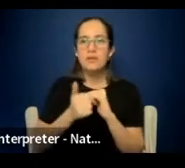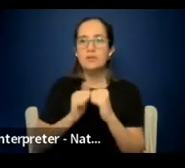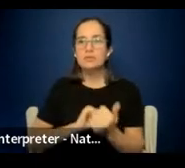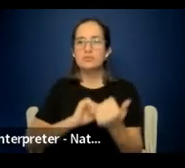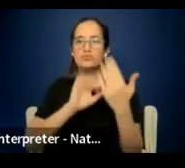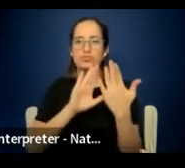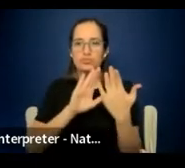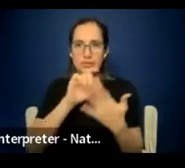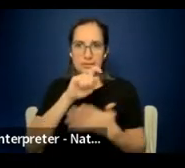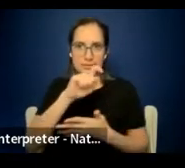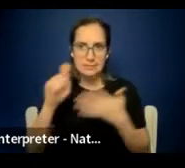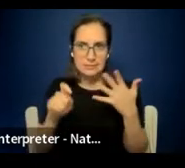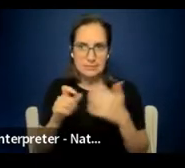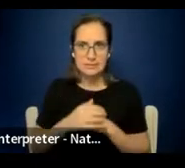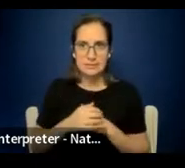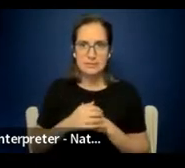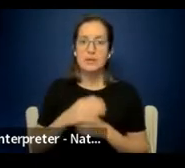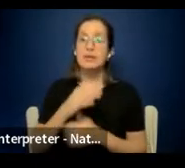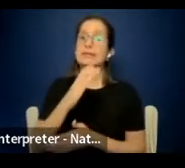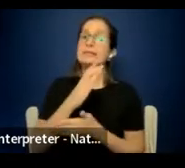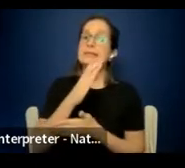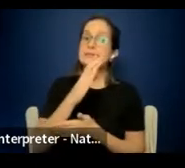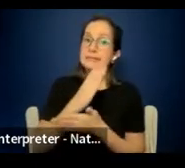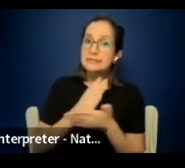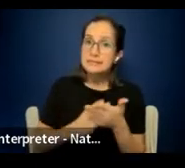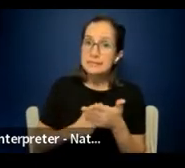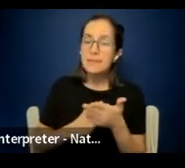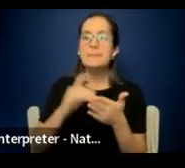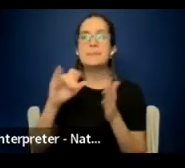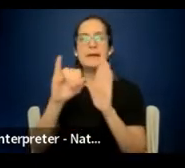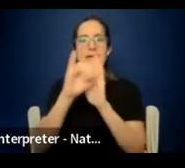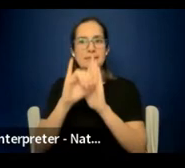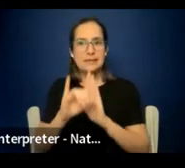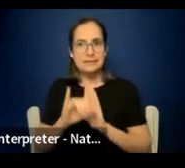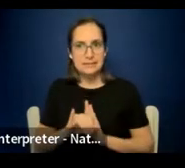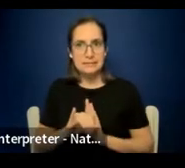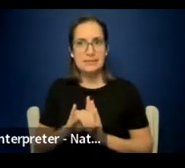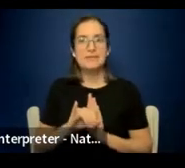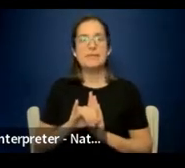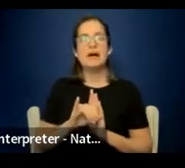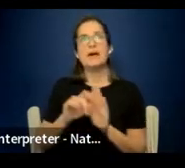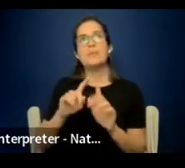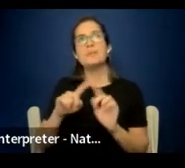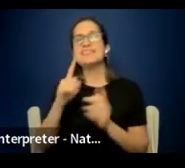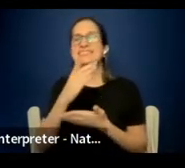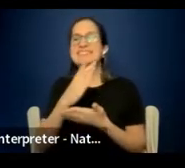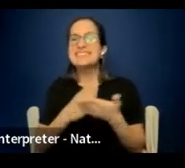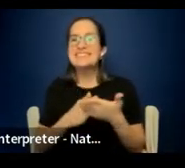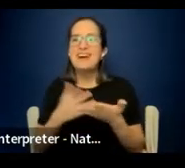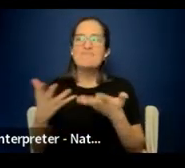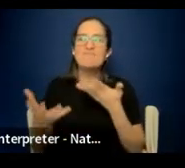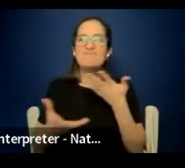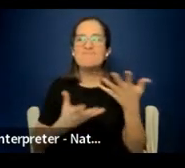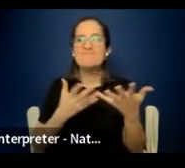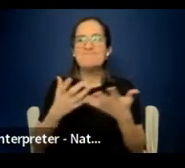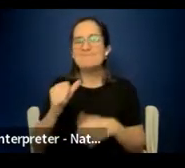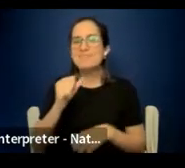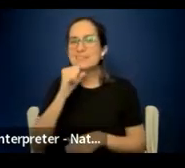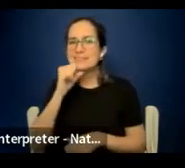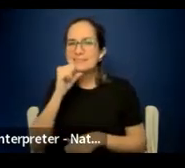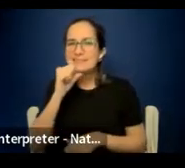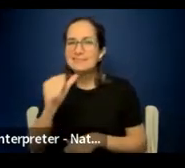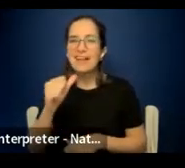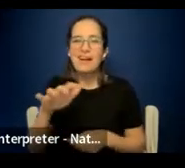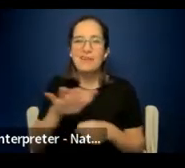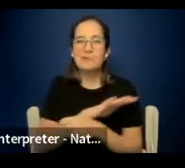in your organization that it's just not realistic. I mean, you know, if we're being realistic, not every single thing can be addressed with volunteers. There are some